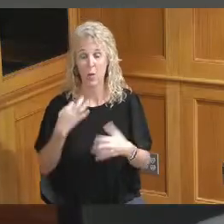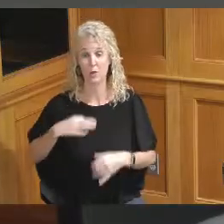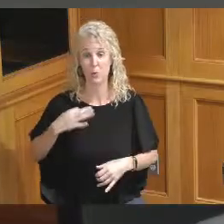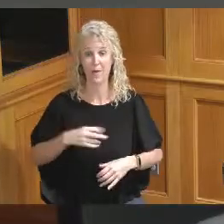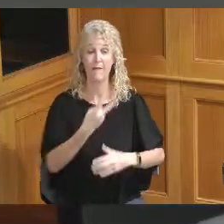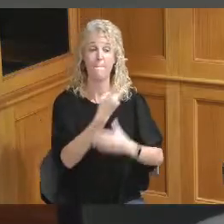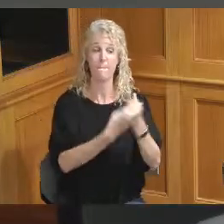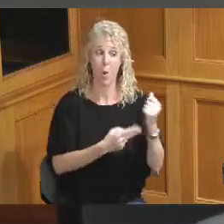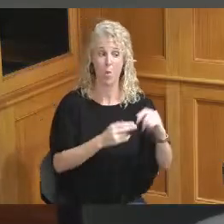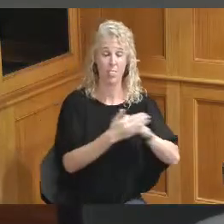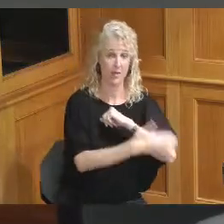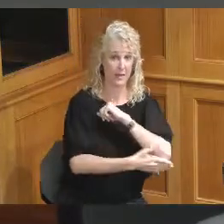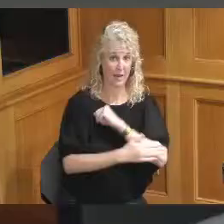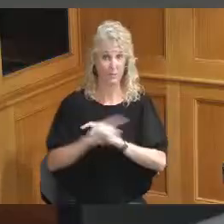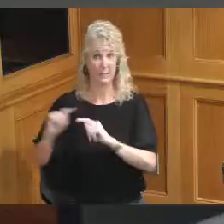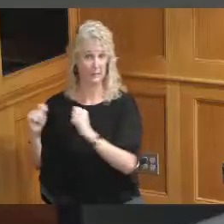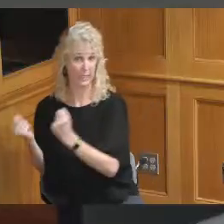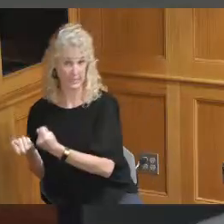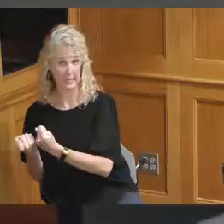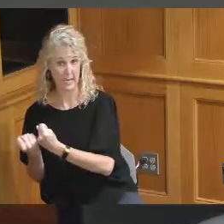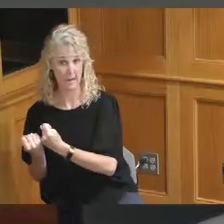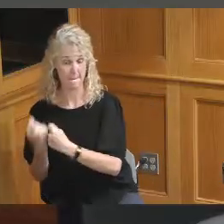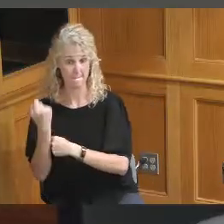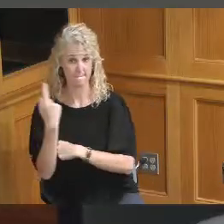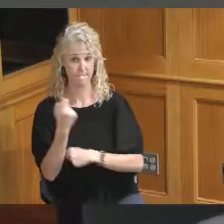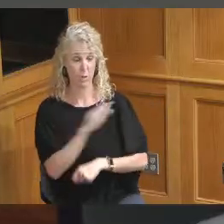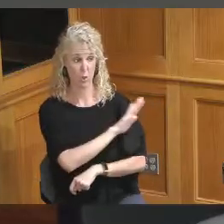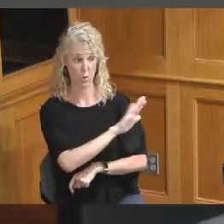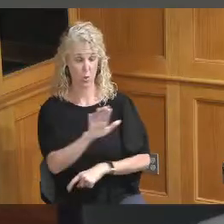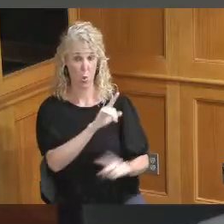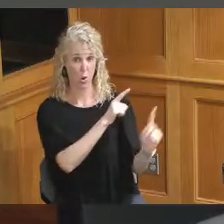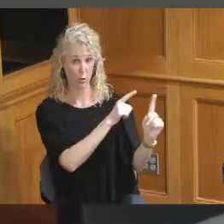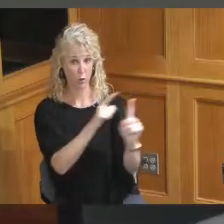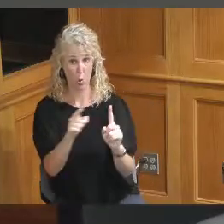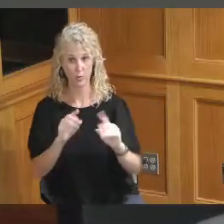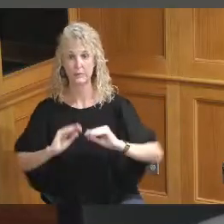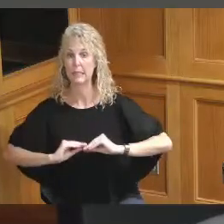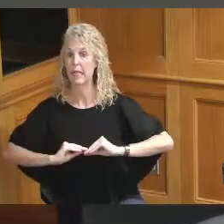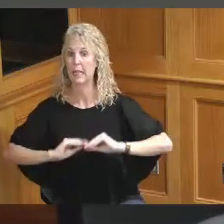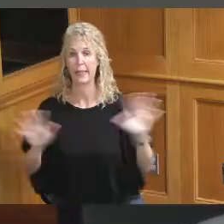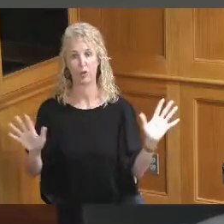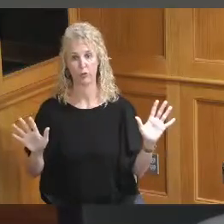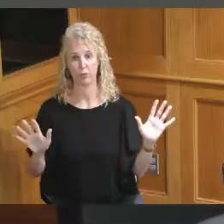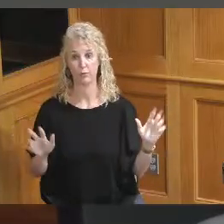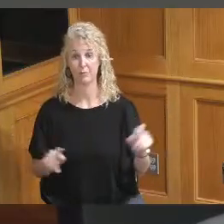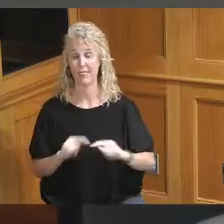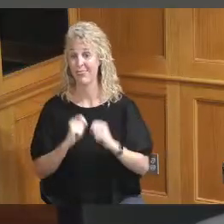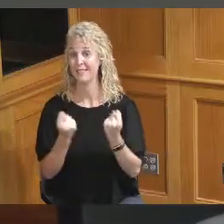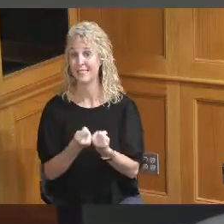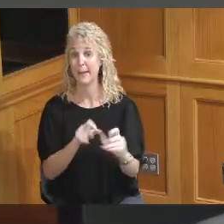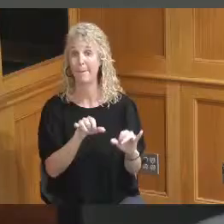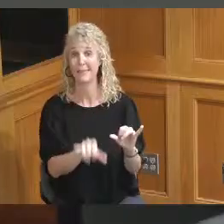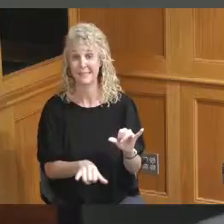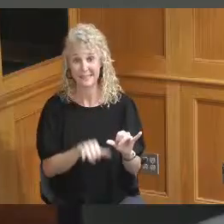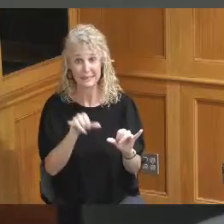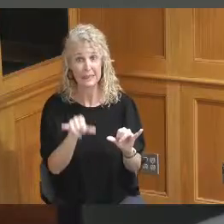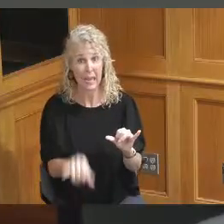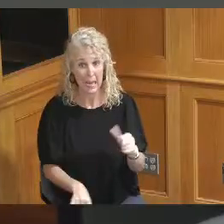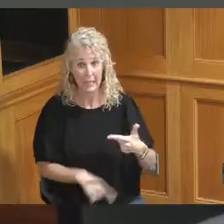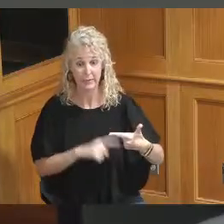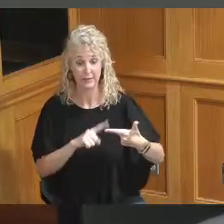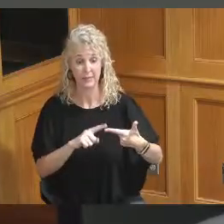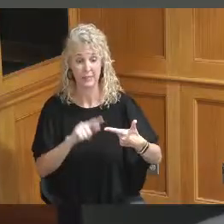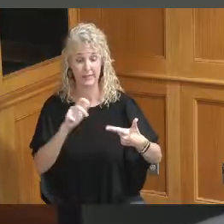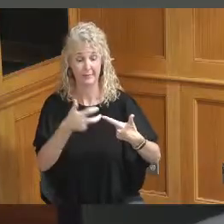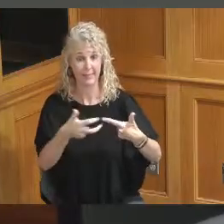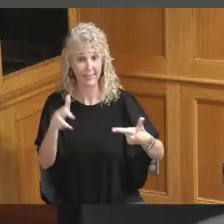team. For its part, the board's goals were clear: to keep the team in Hamilton County, to invest in the